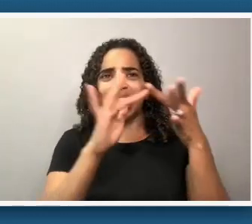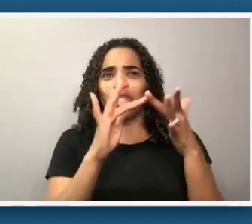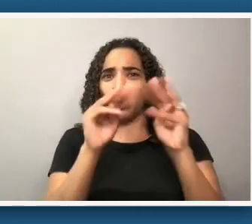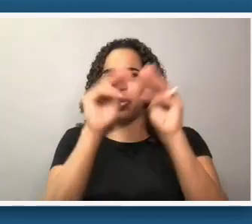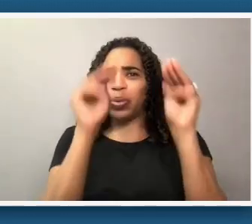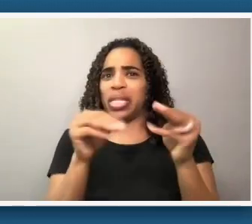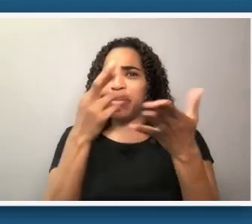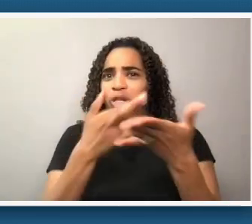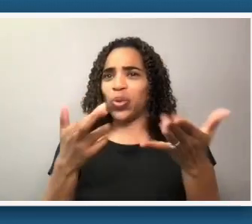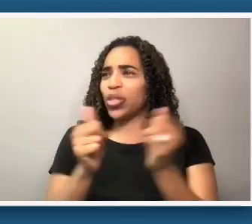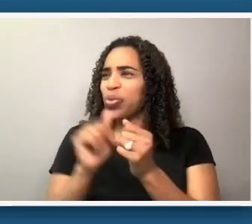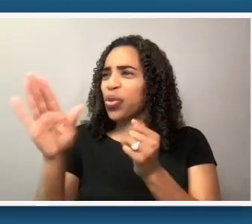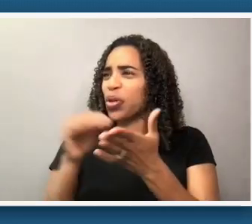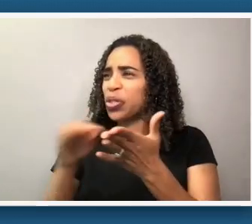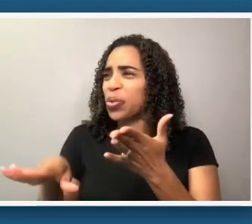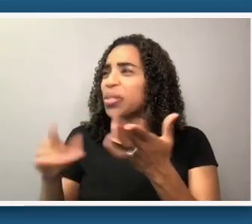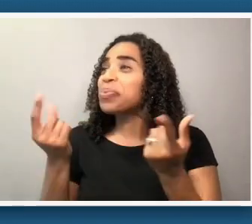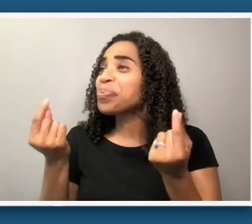your students?